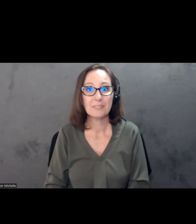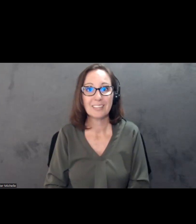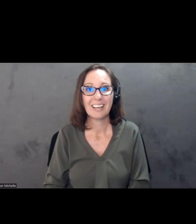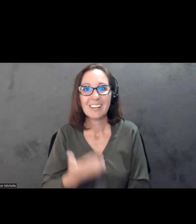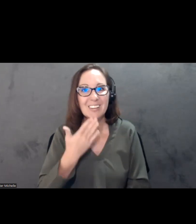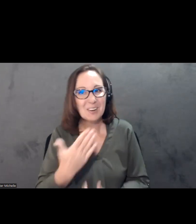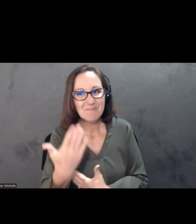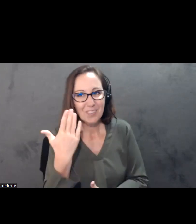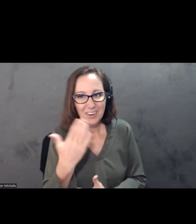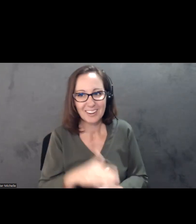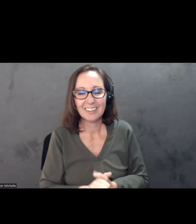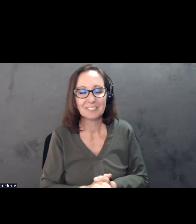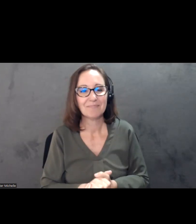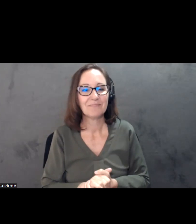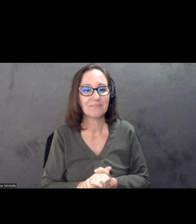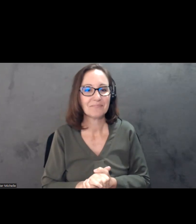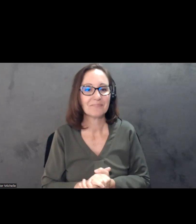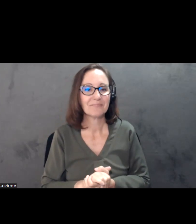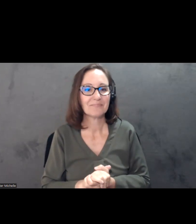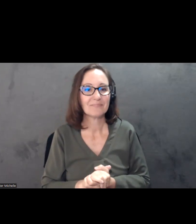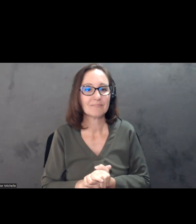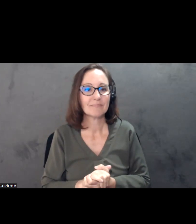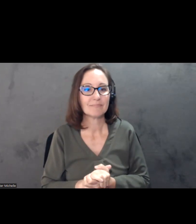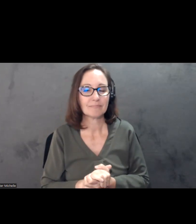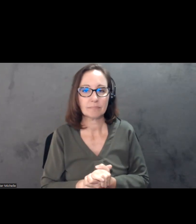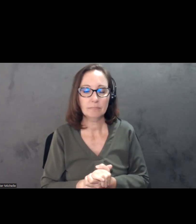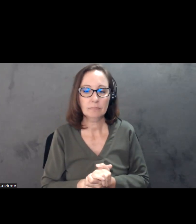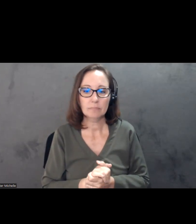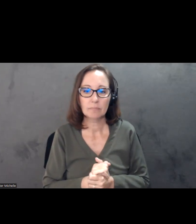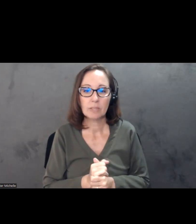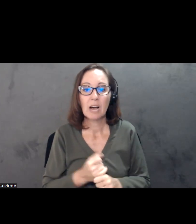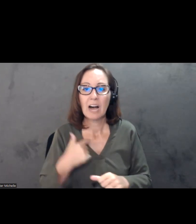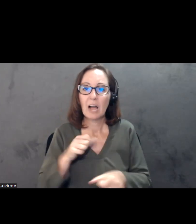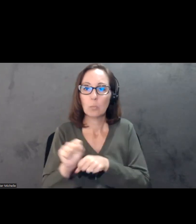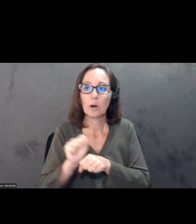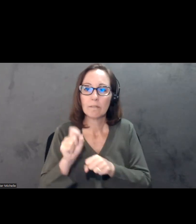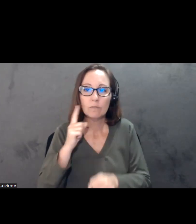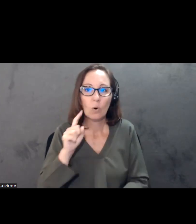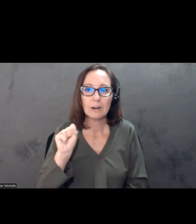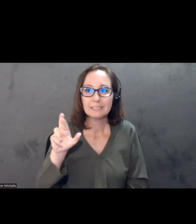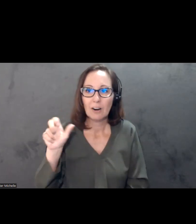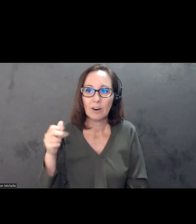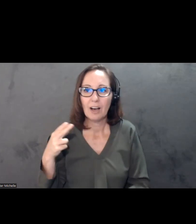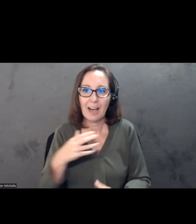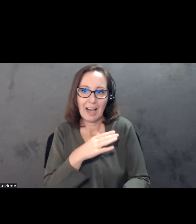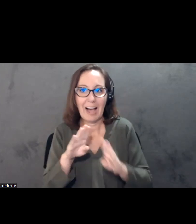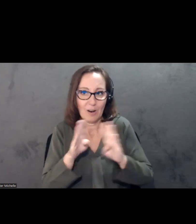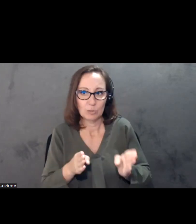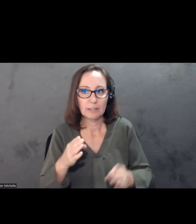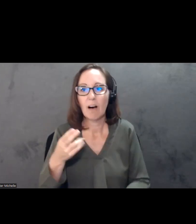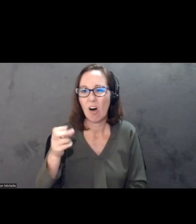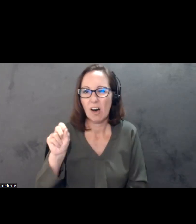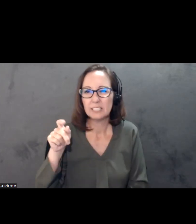morning. Good morning. Part of I work for Sarah House. We do hospice care. Part of